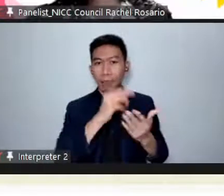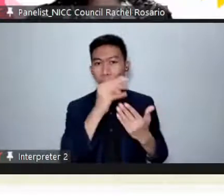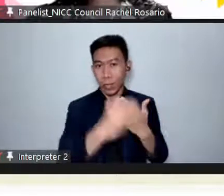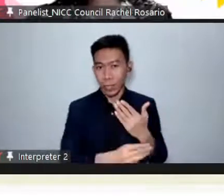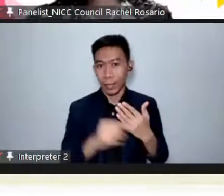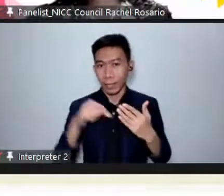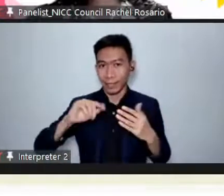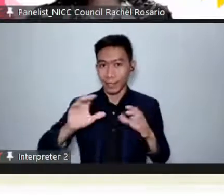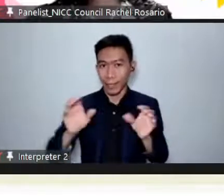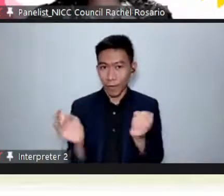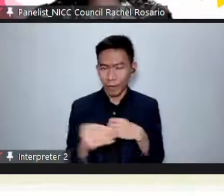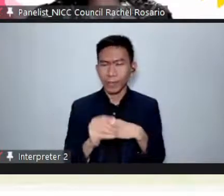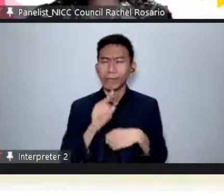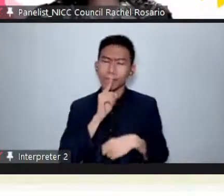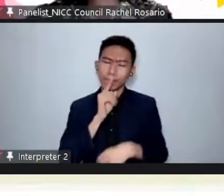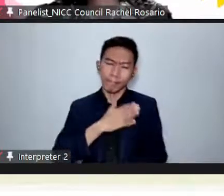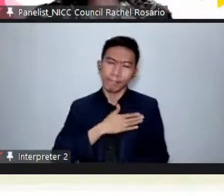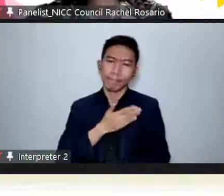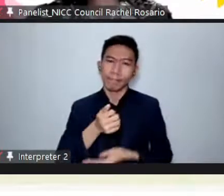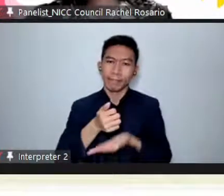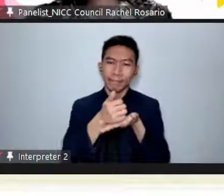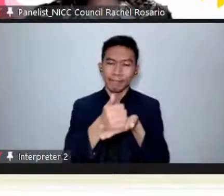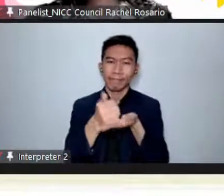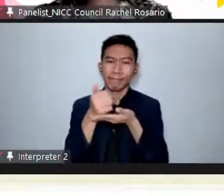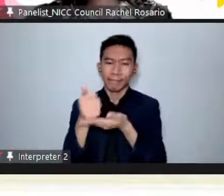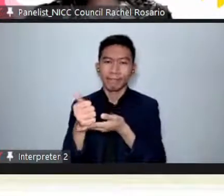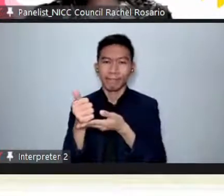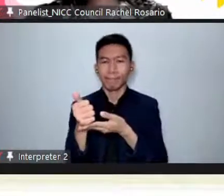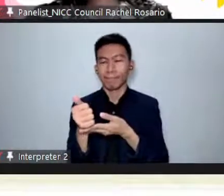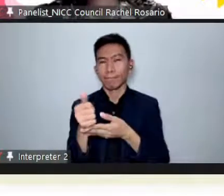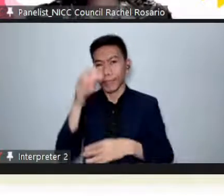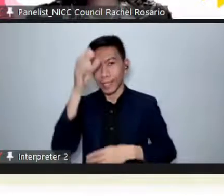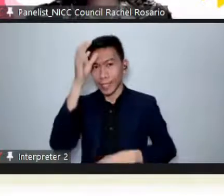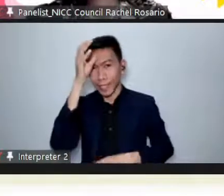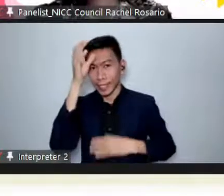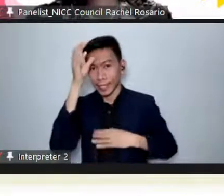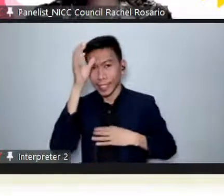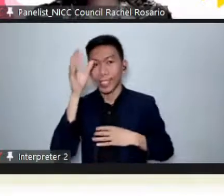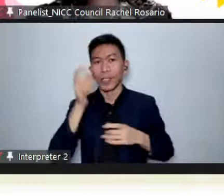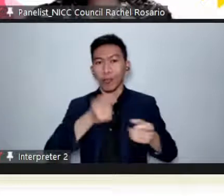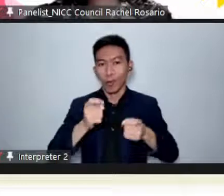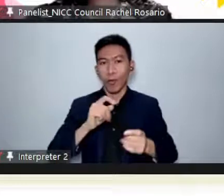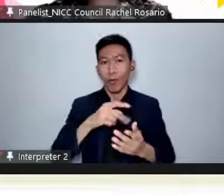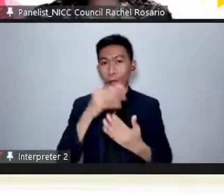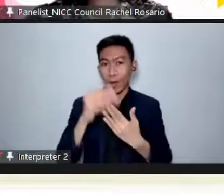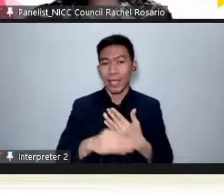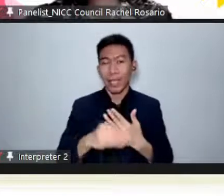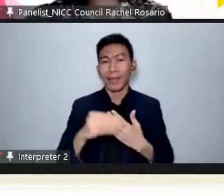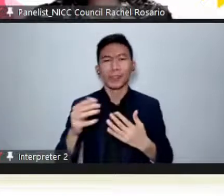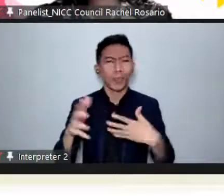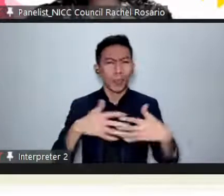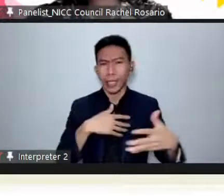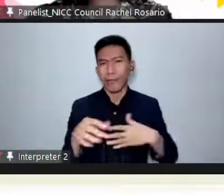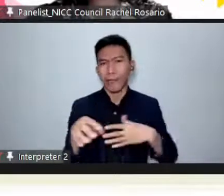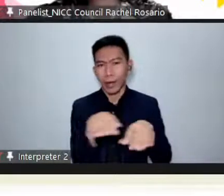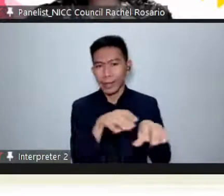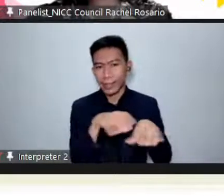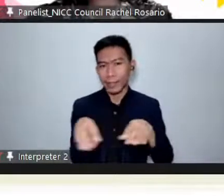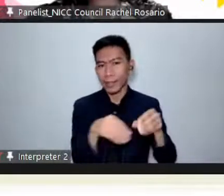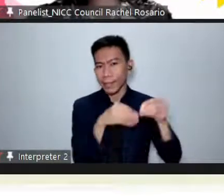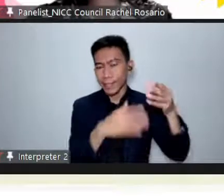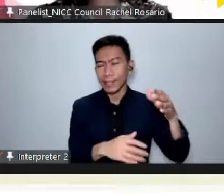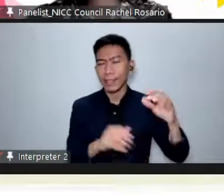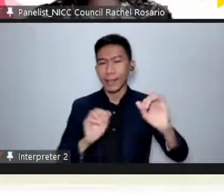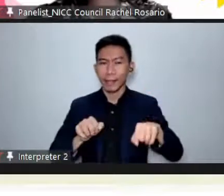will definitely help po the cancer control program sa lahat po ng endeavors nila na makakatulong